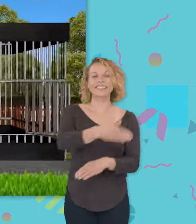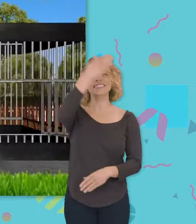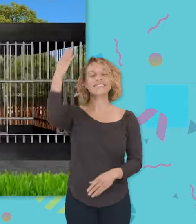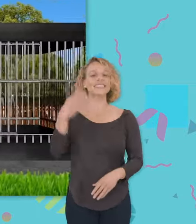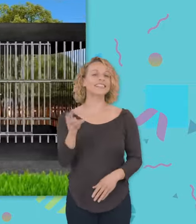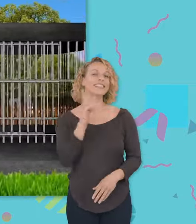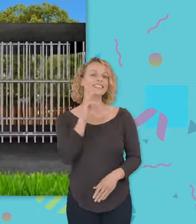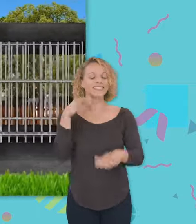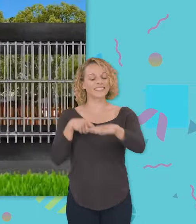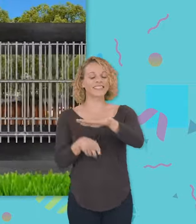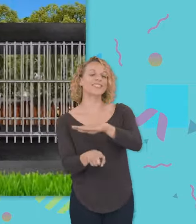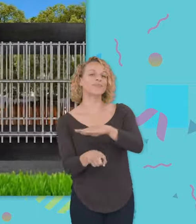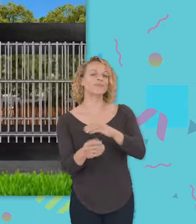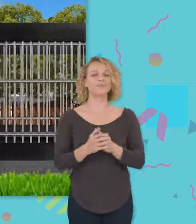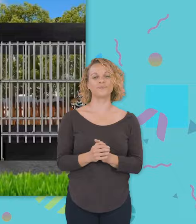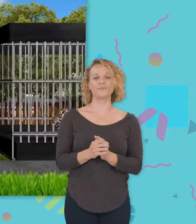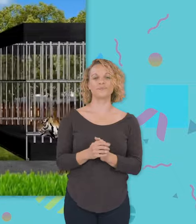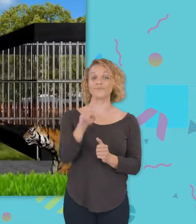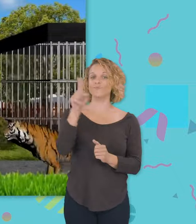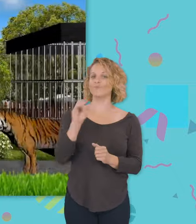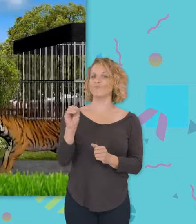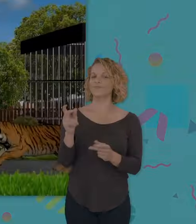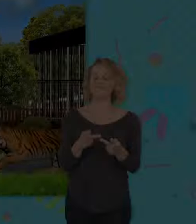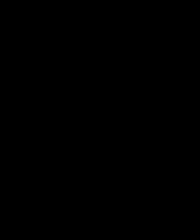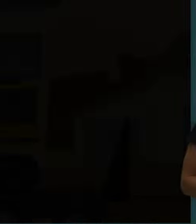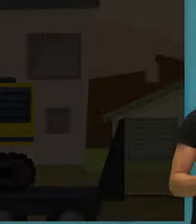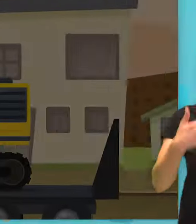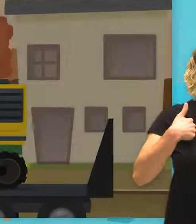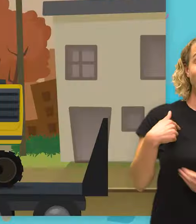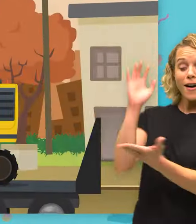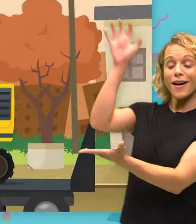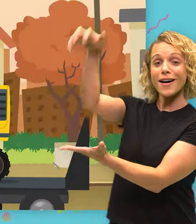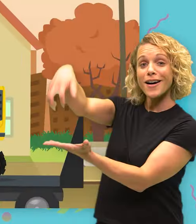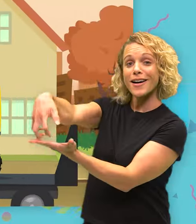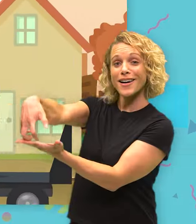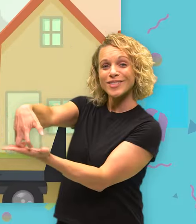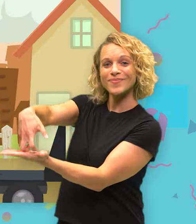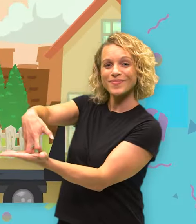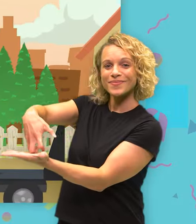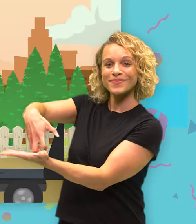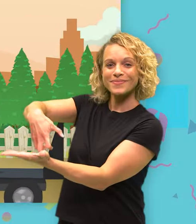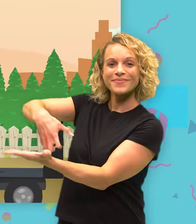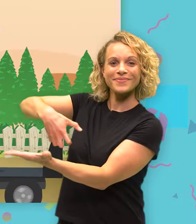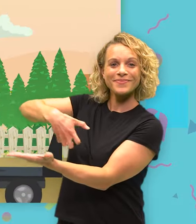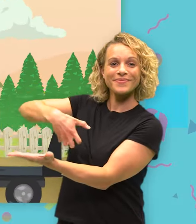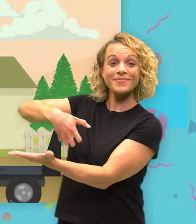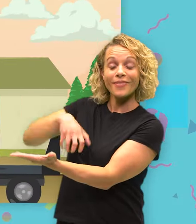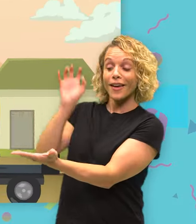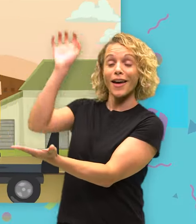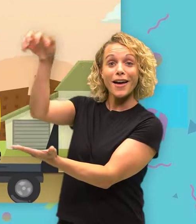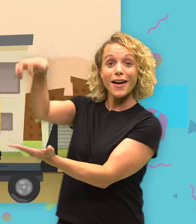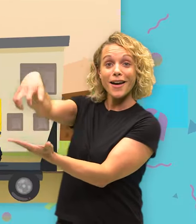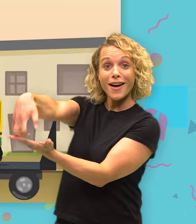the sky, and the sea. The zoo is the place. I'm an excavator.